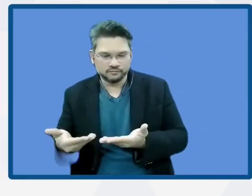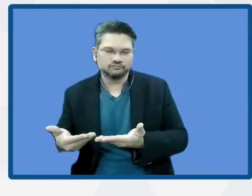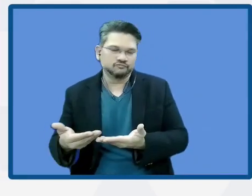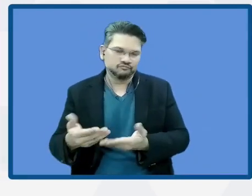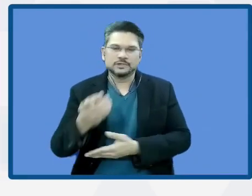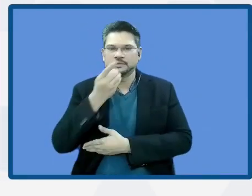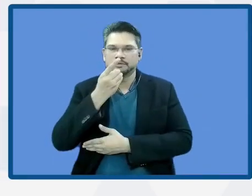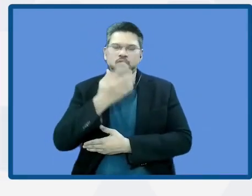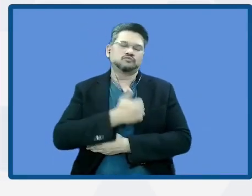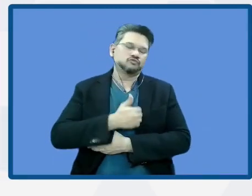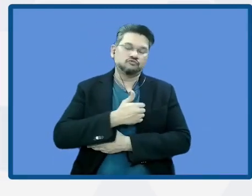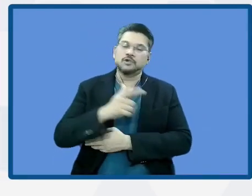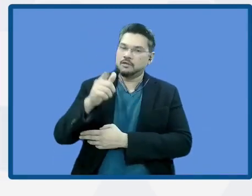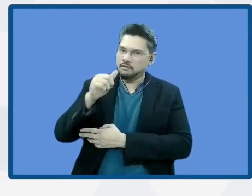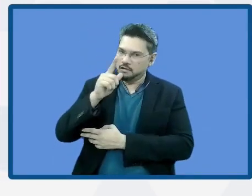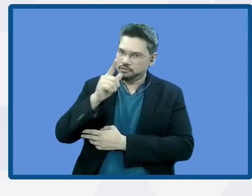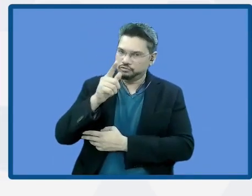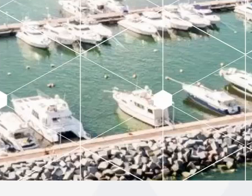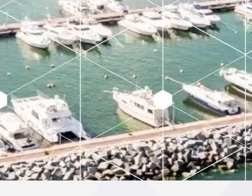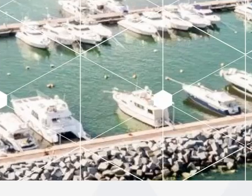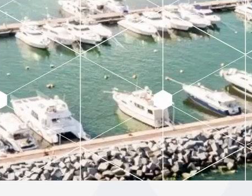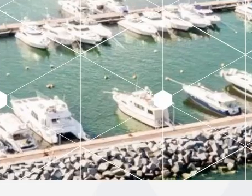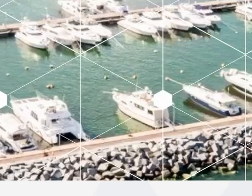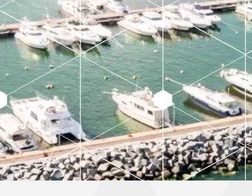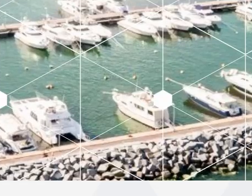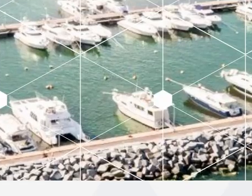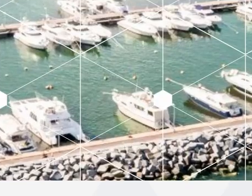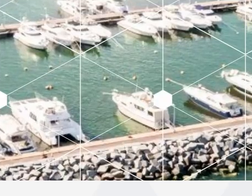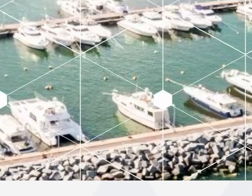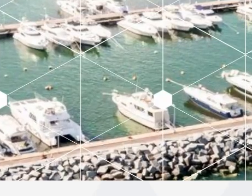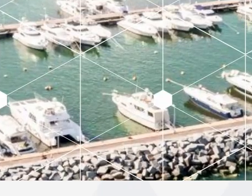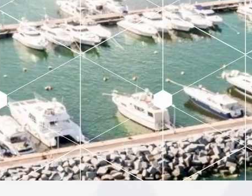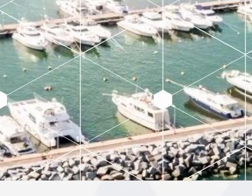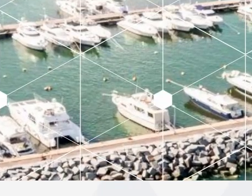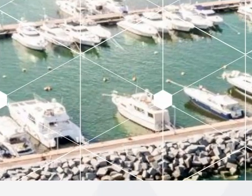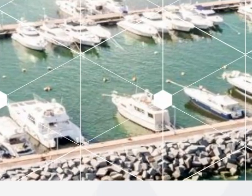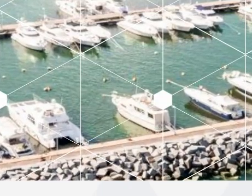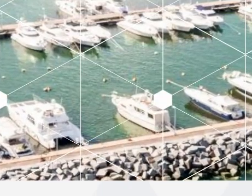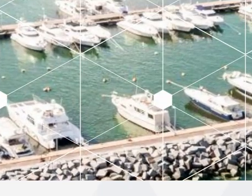Carlo room, where we can continue the discussion. Thank you very much.